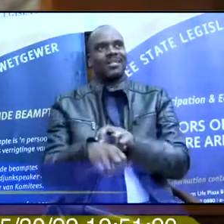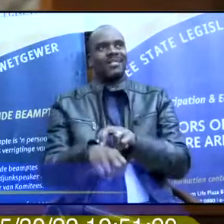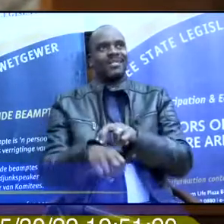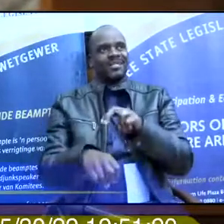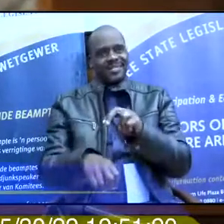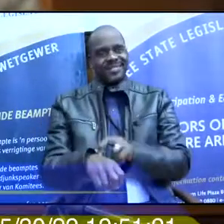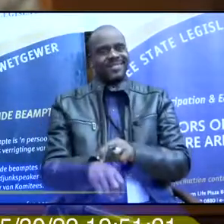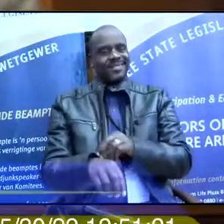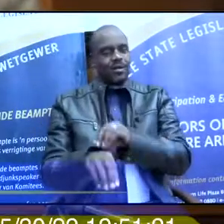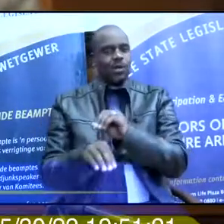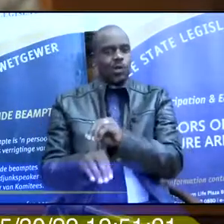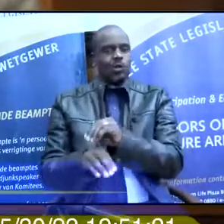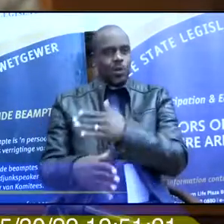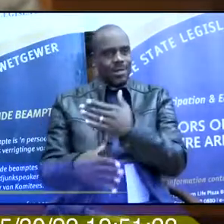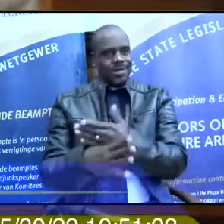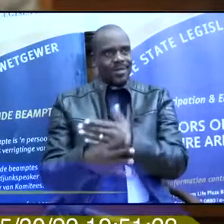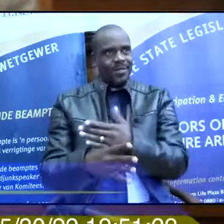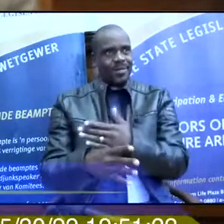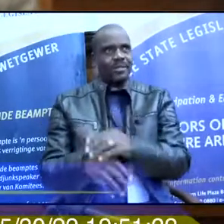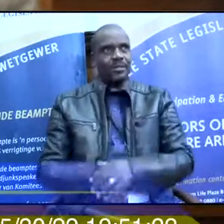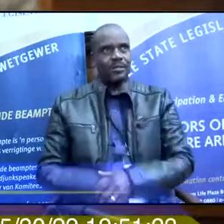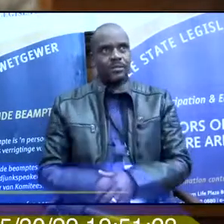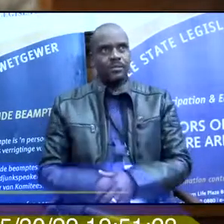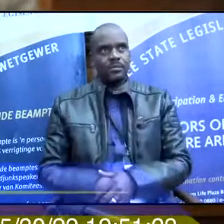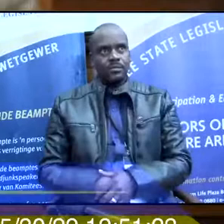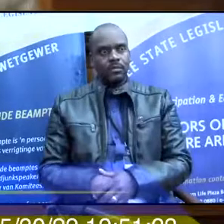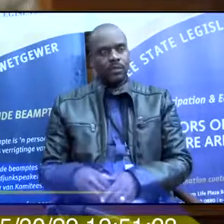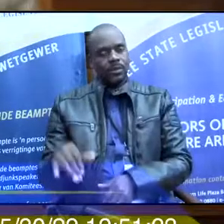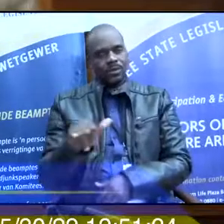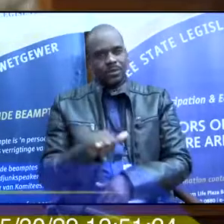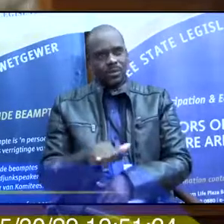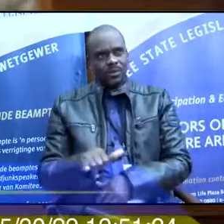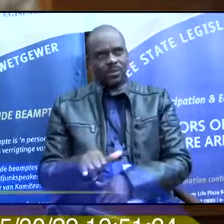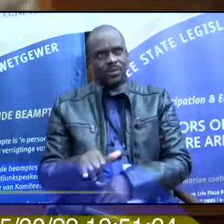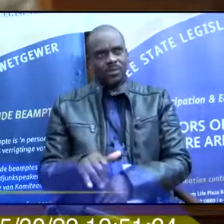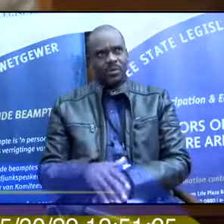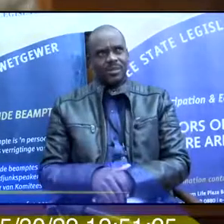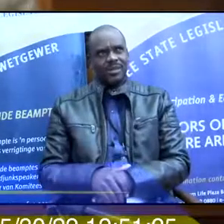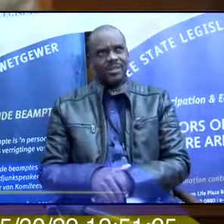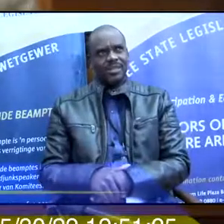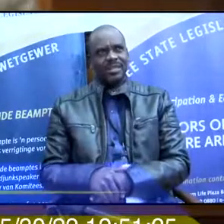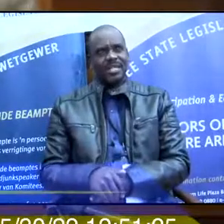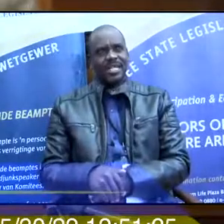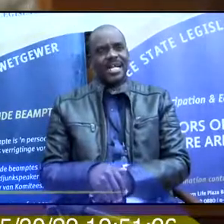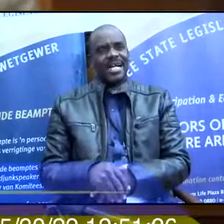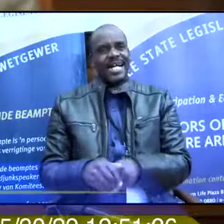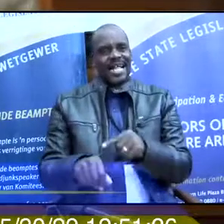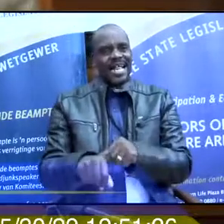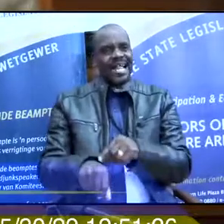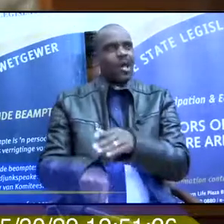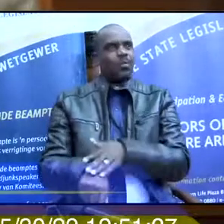worthy which expired discs